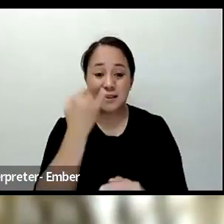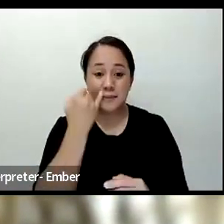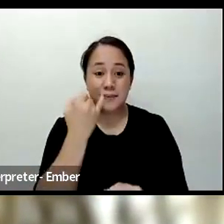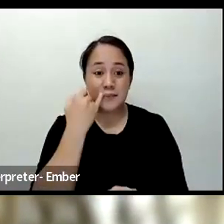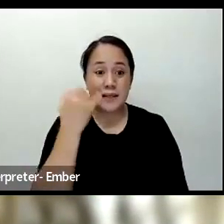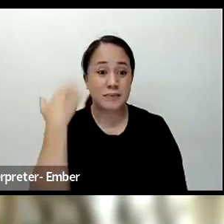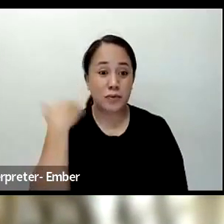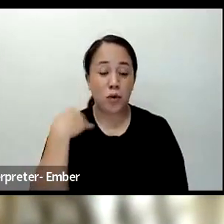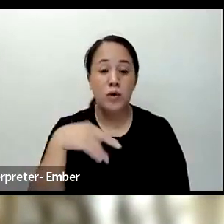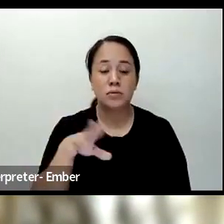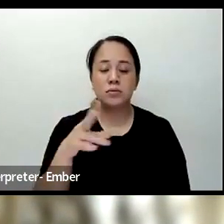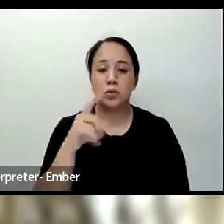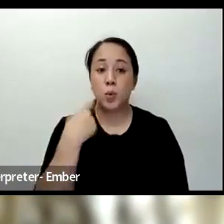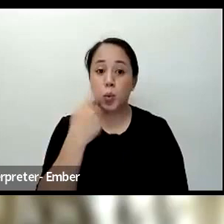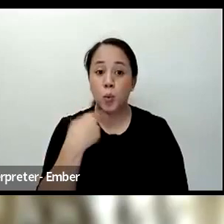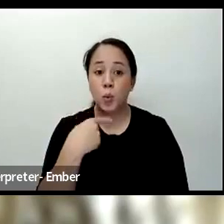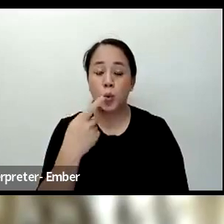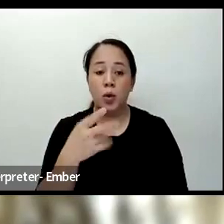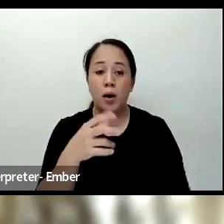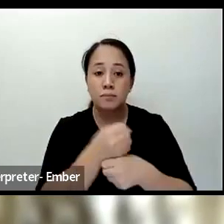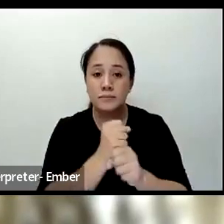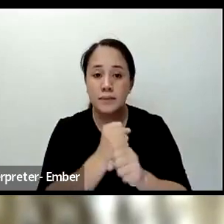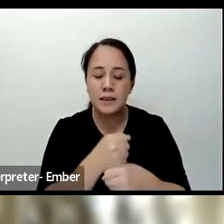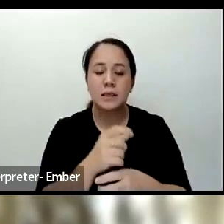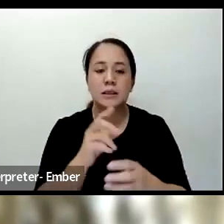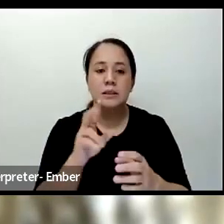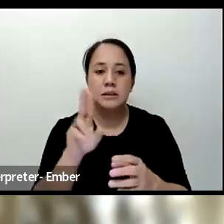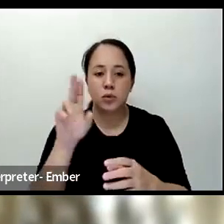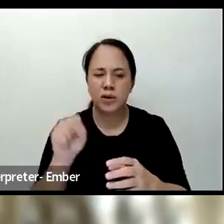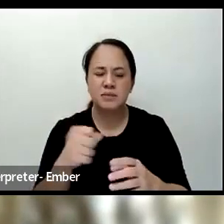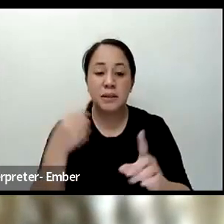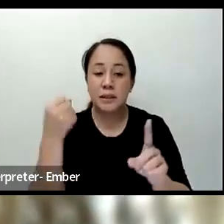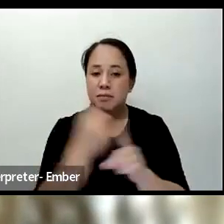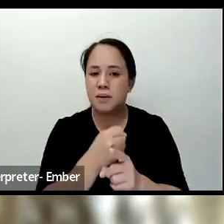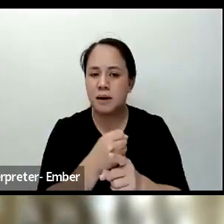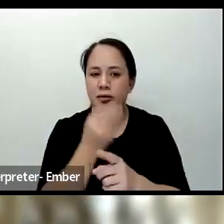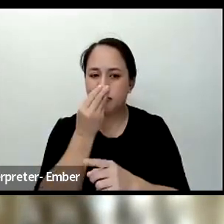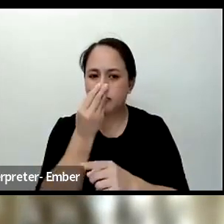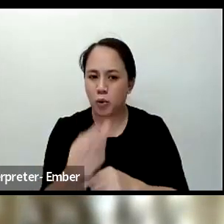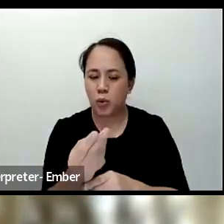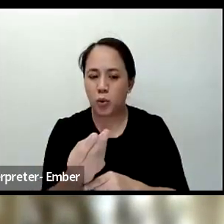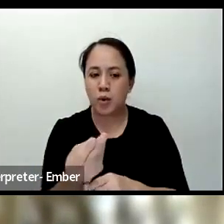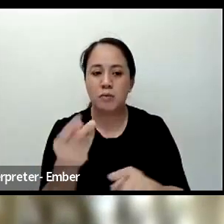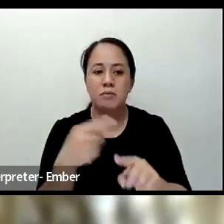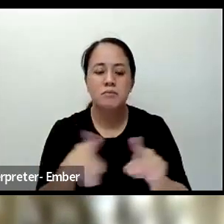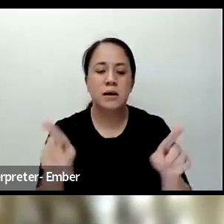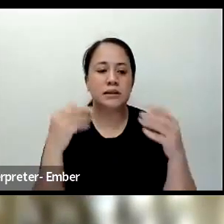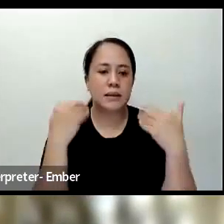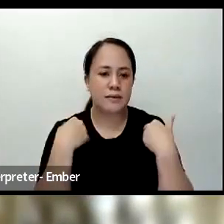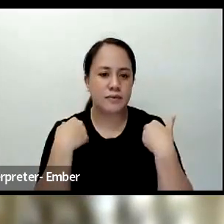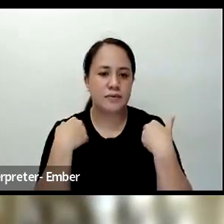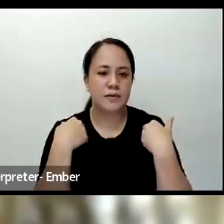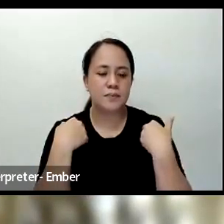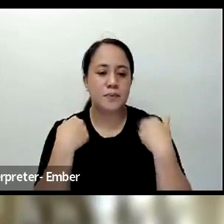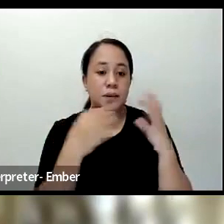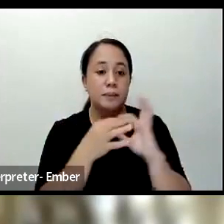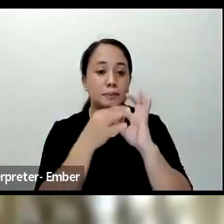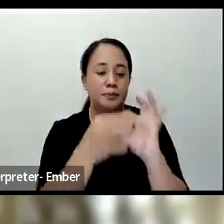in the US, but the impact was minimal. But they did have that, based on